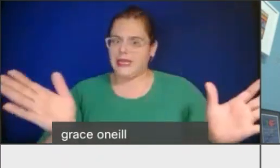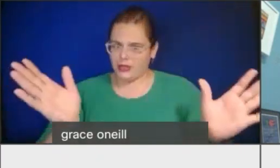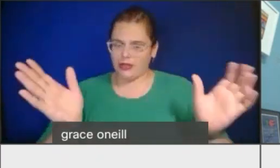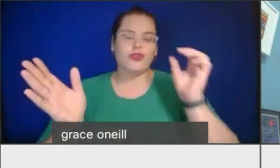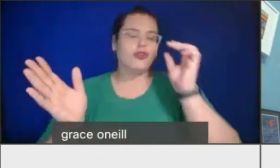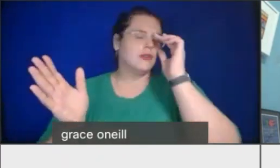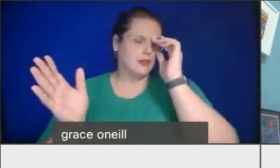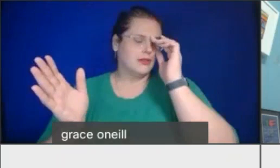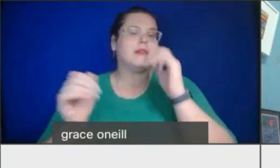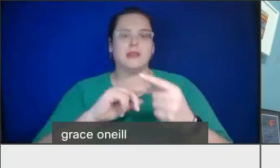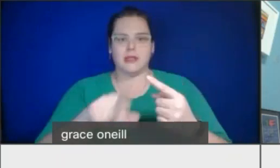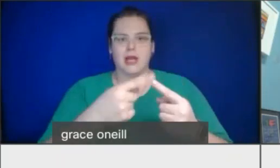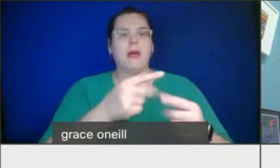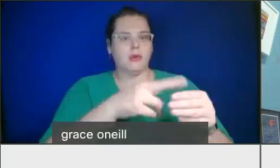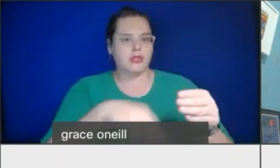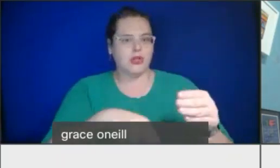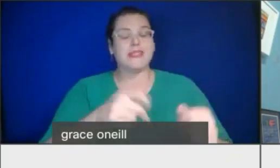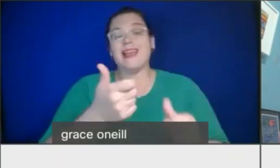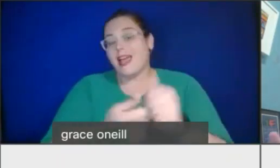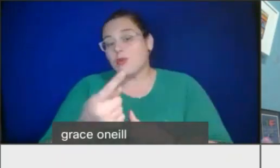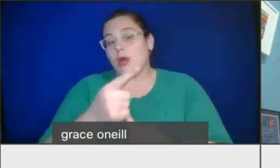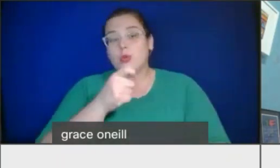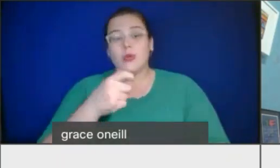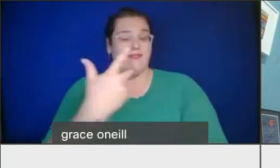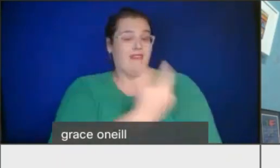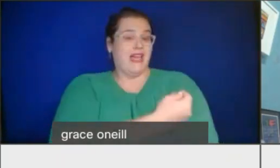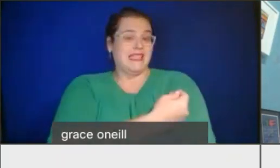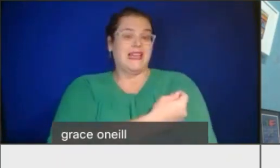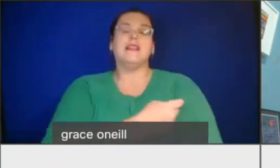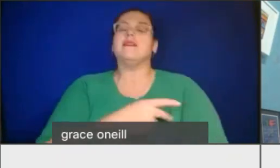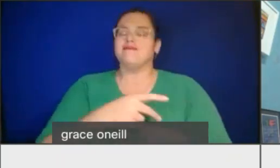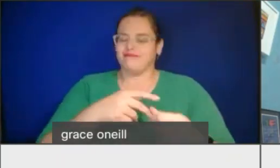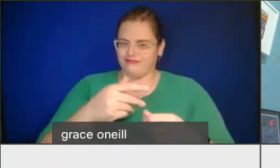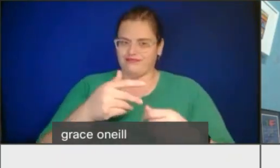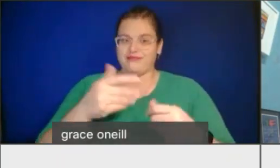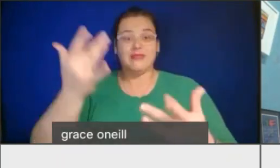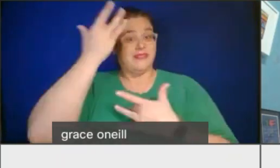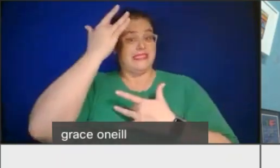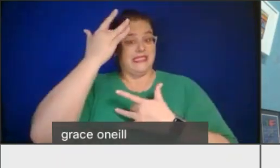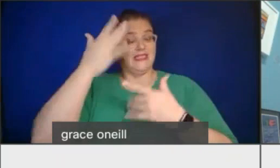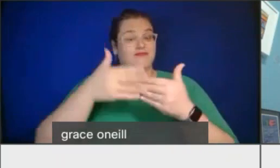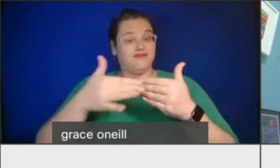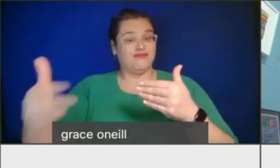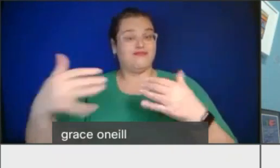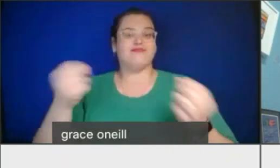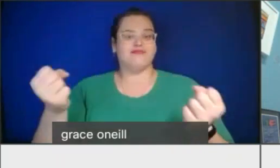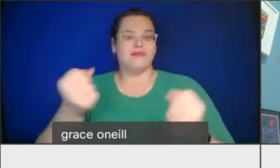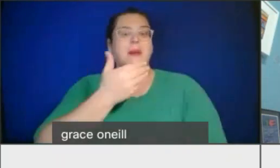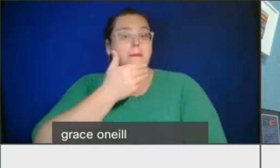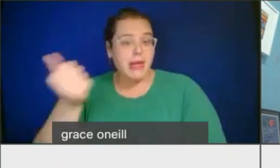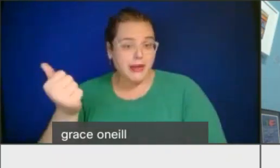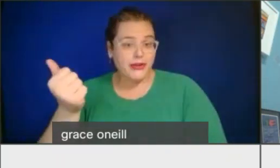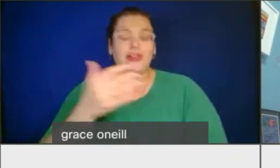people, one, who are vaccinated are better, and who are boosted are even better. So people need to